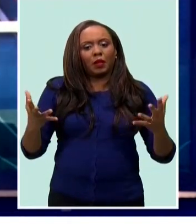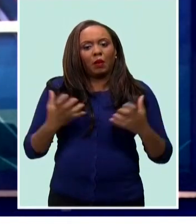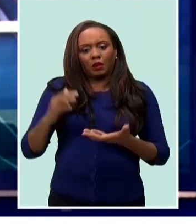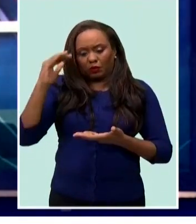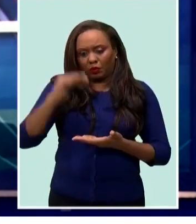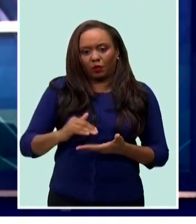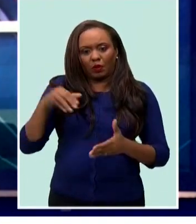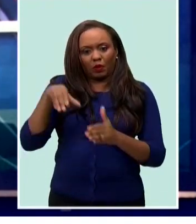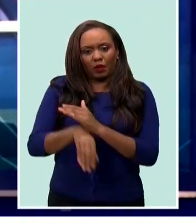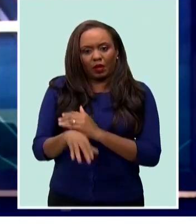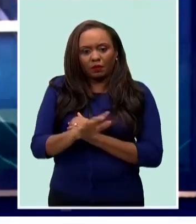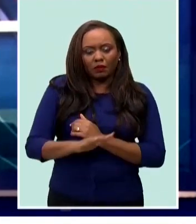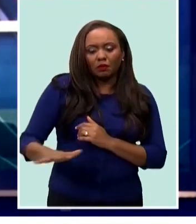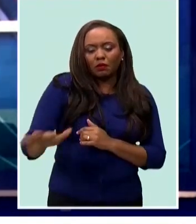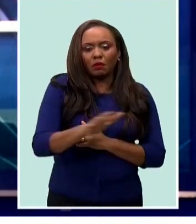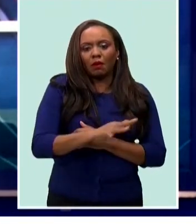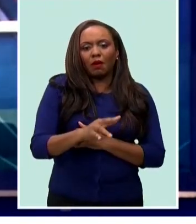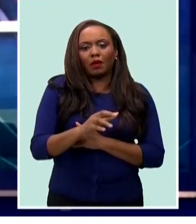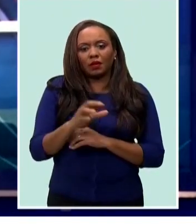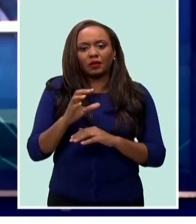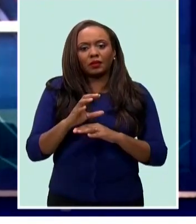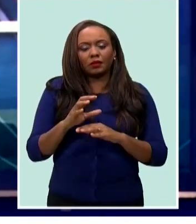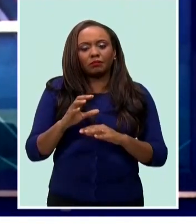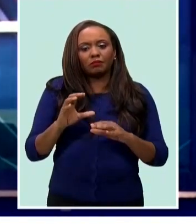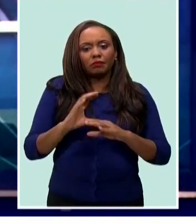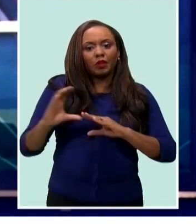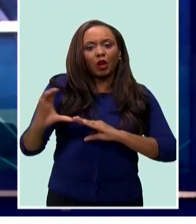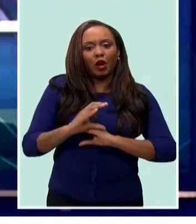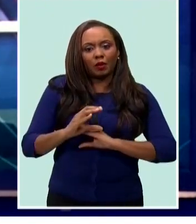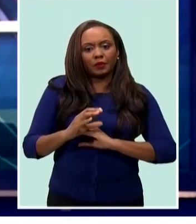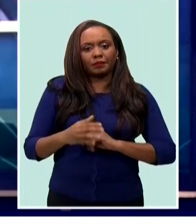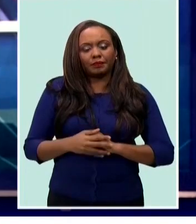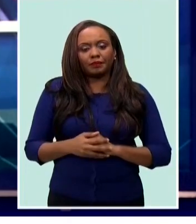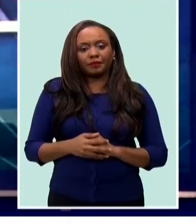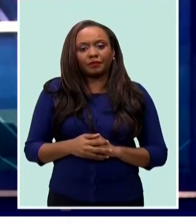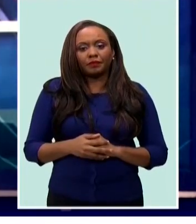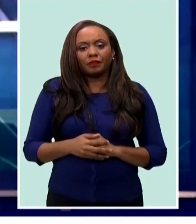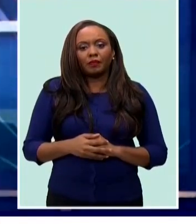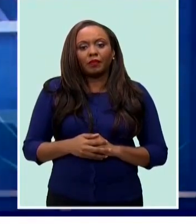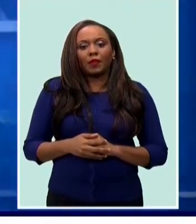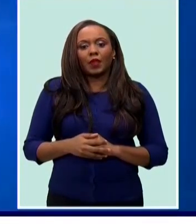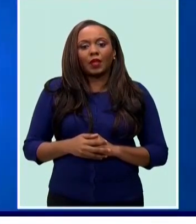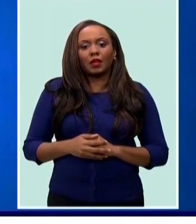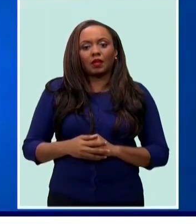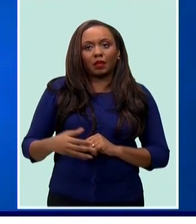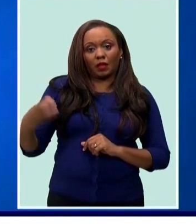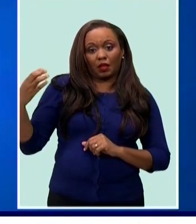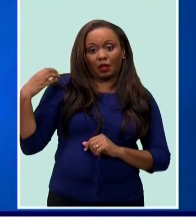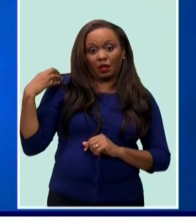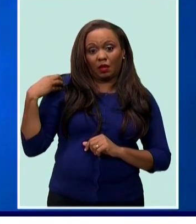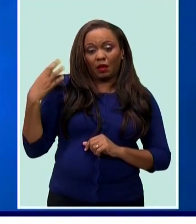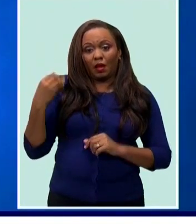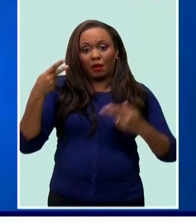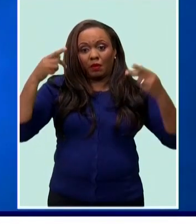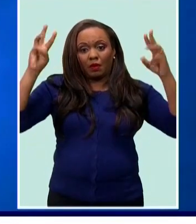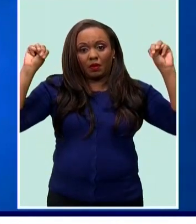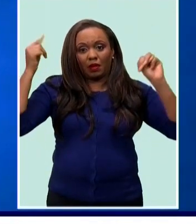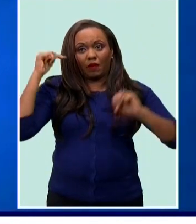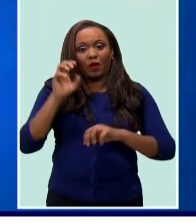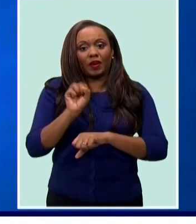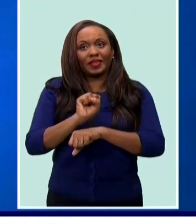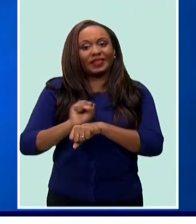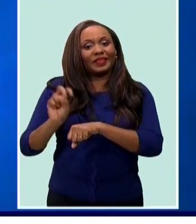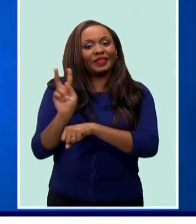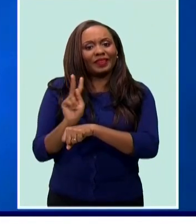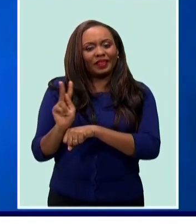of violent crime across the 15-member grouping. The call was made by Chairman and Prime Minister of St. Kitts and Nevis, Dr. Timothy Harris.